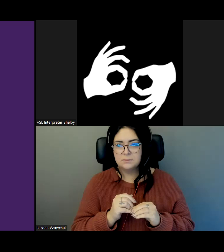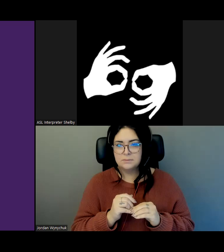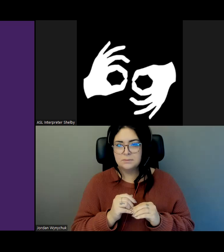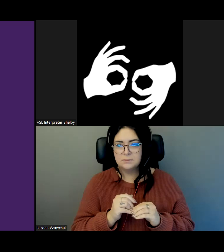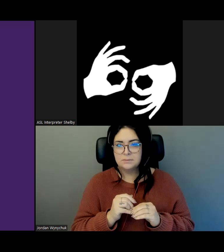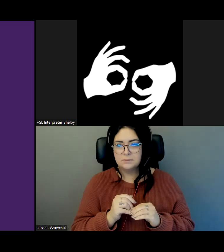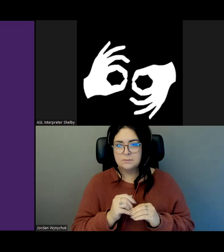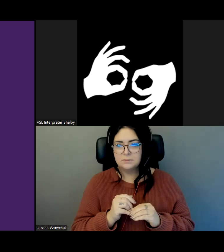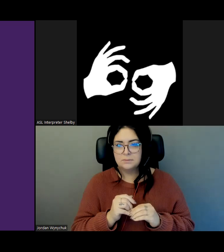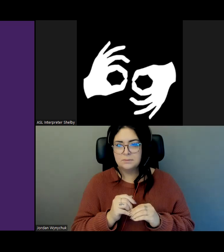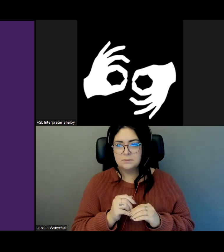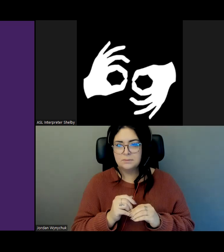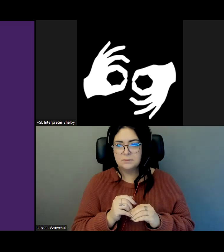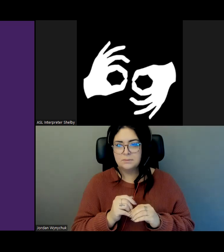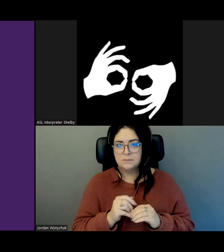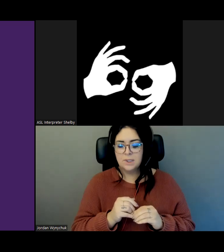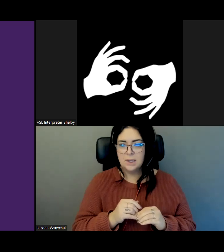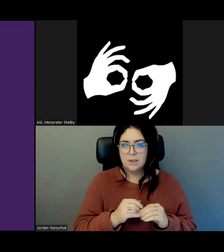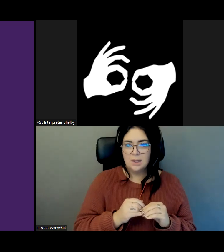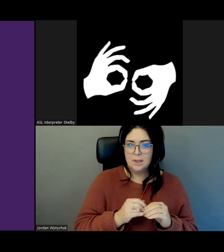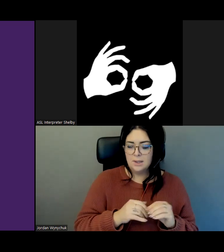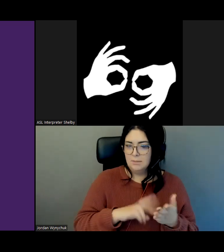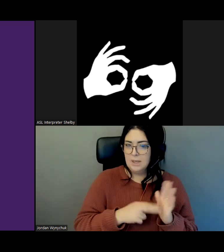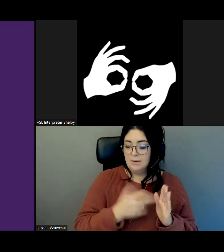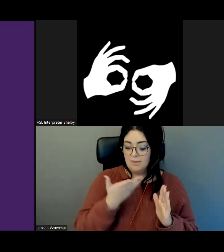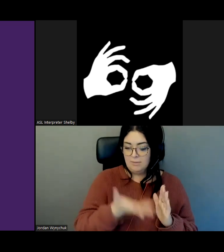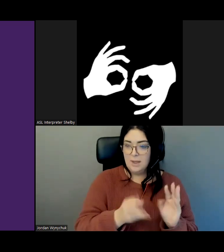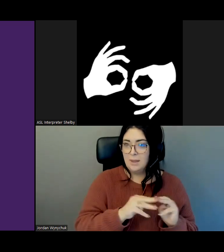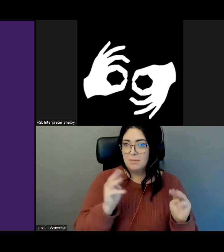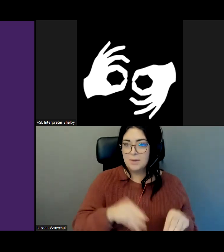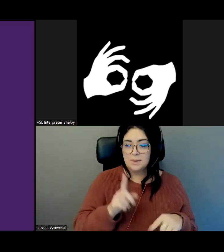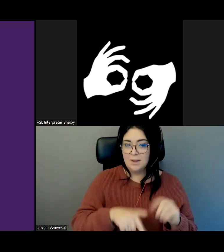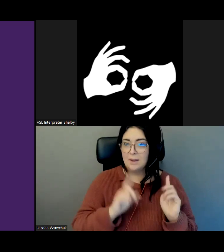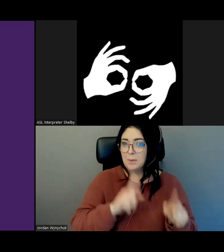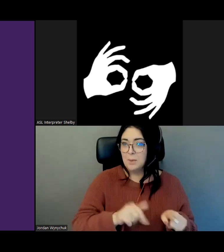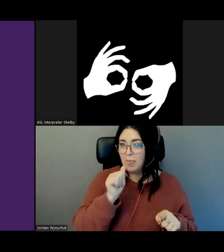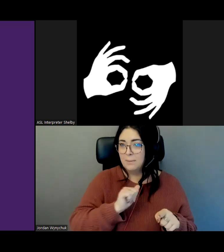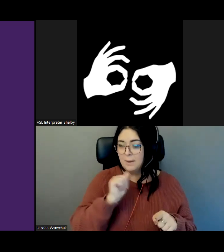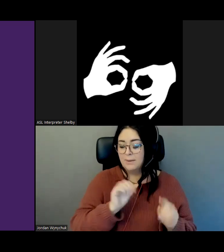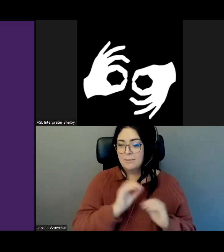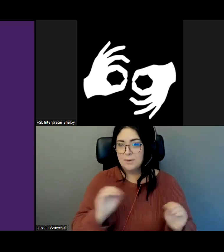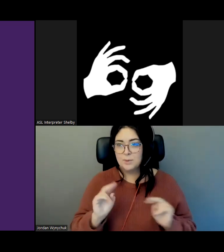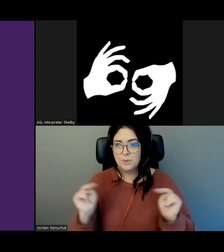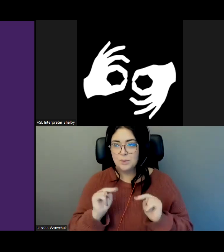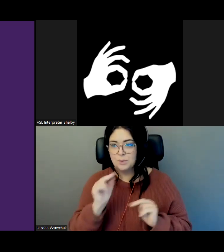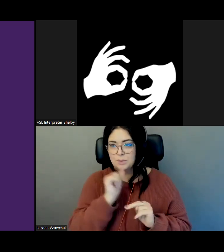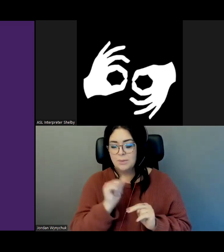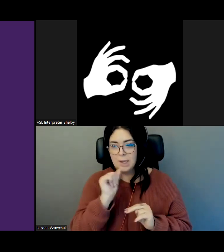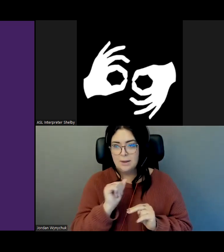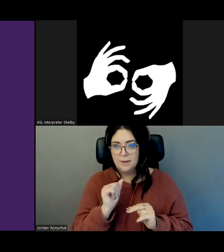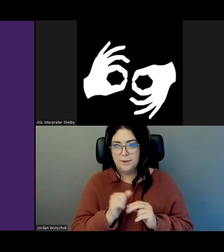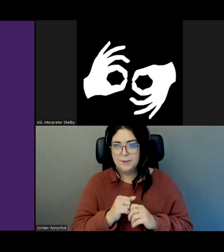may feel like when they're at the Rooms, they can't use the washroom because there's no gender neutral option, which is unfortunate. So just